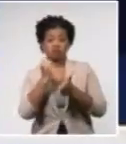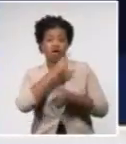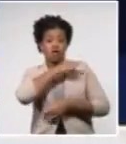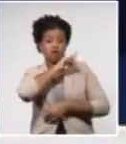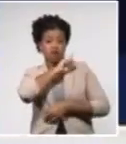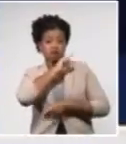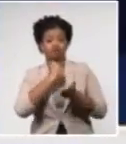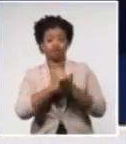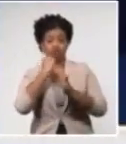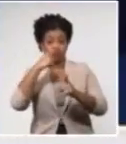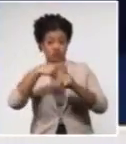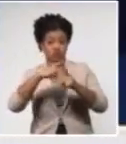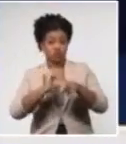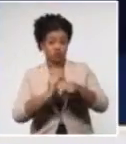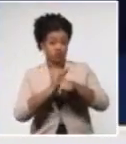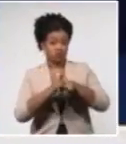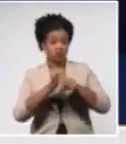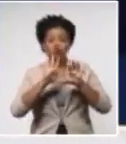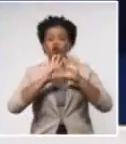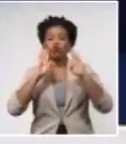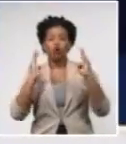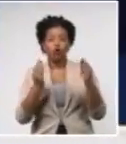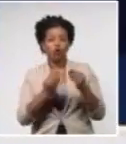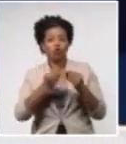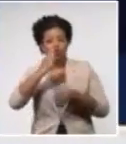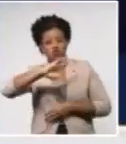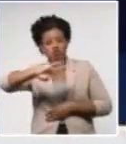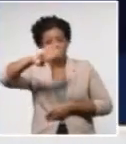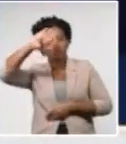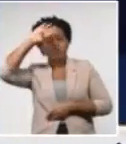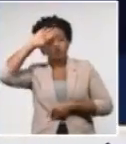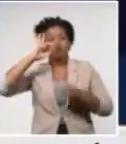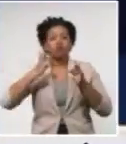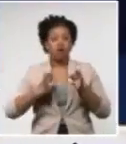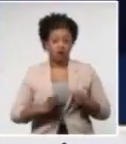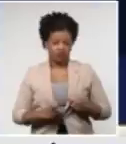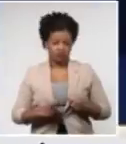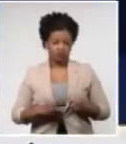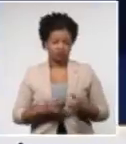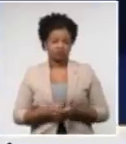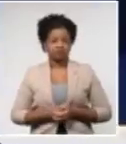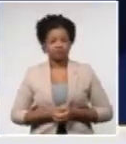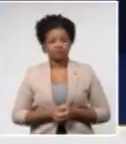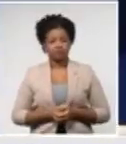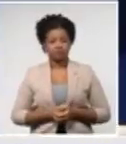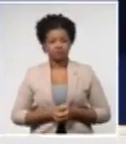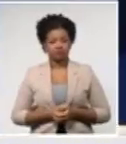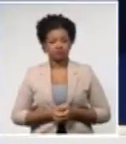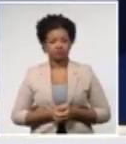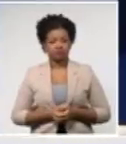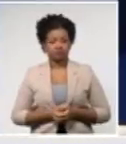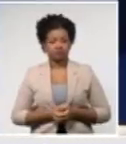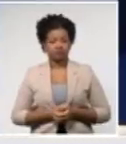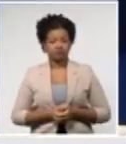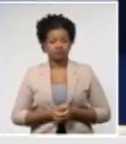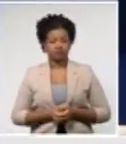Of the 15 cases confirmed yesterday, all are Cuban, something that has been going